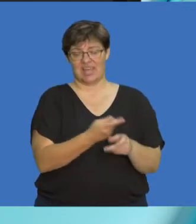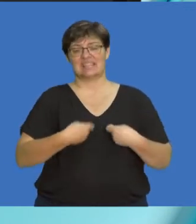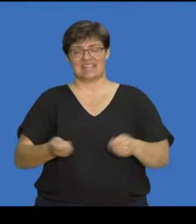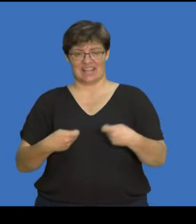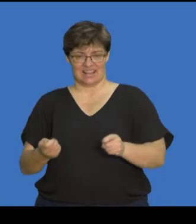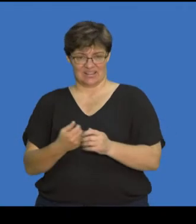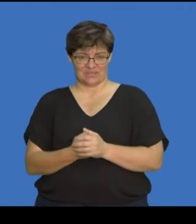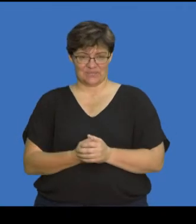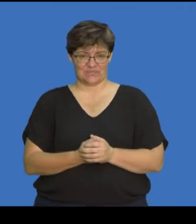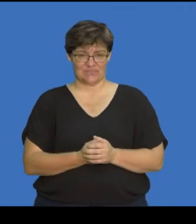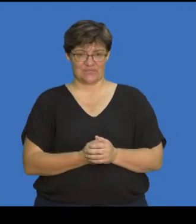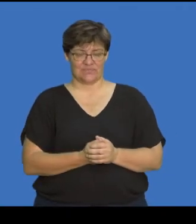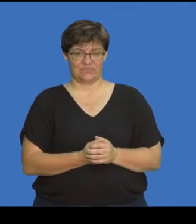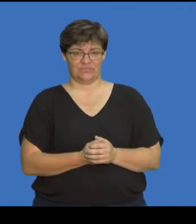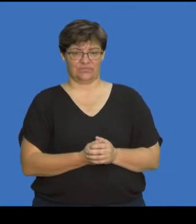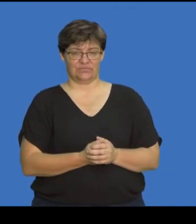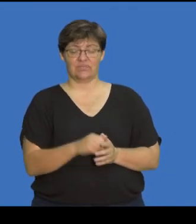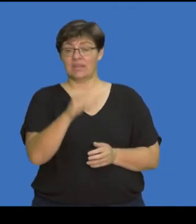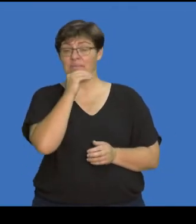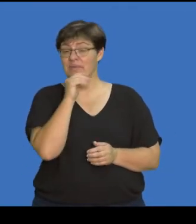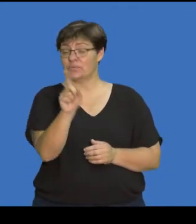flags. Okay, so this means, therefore,